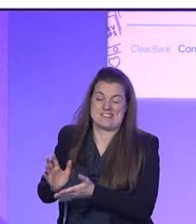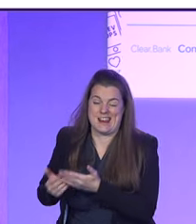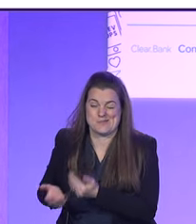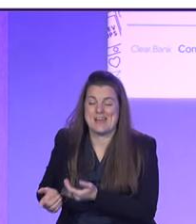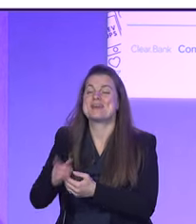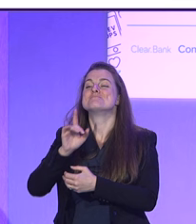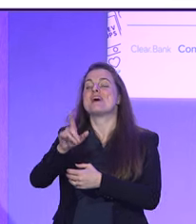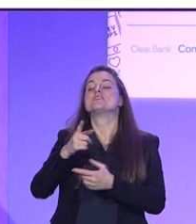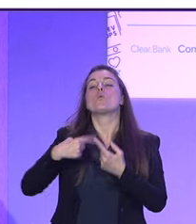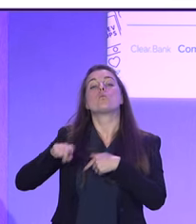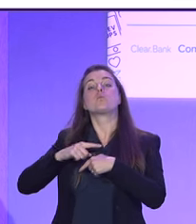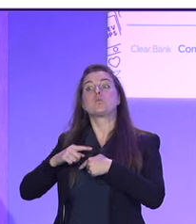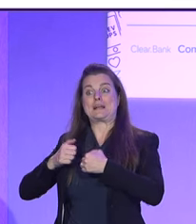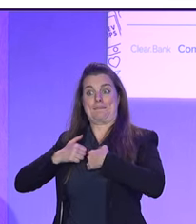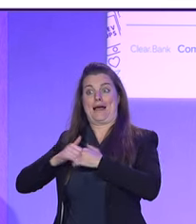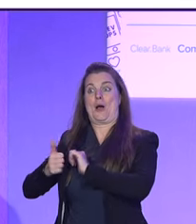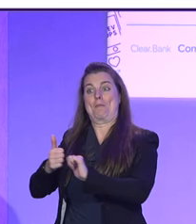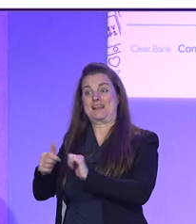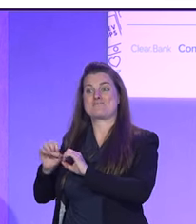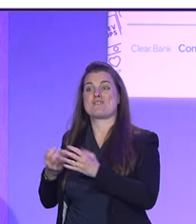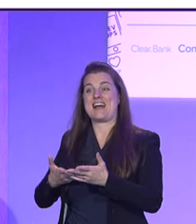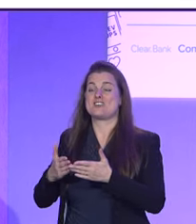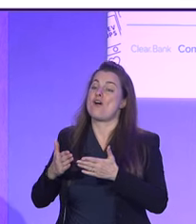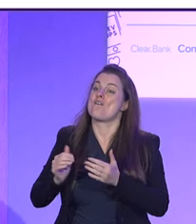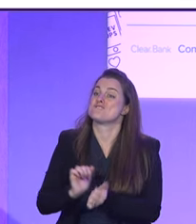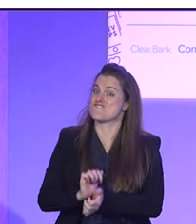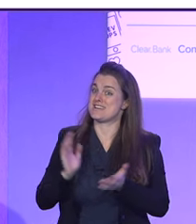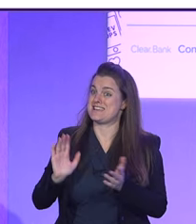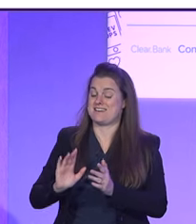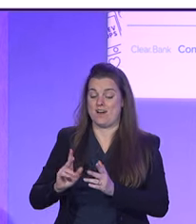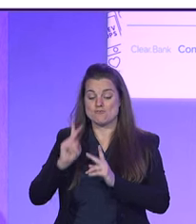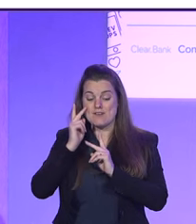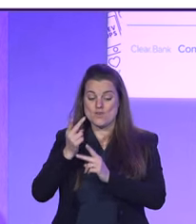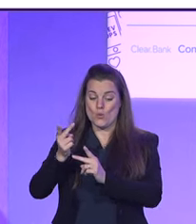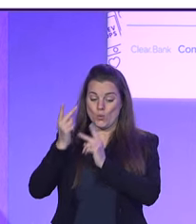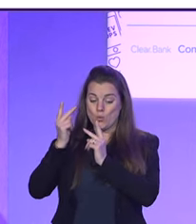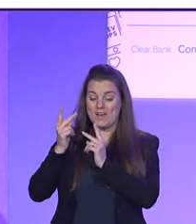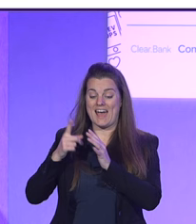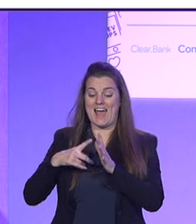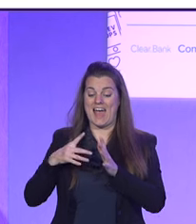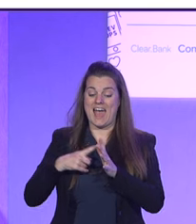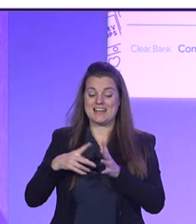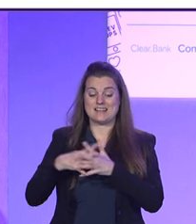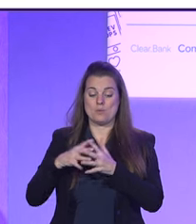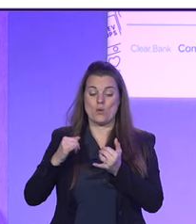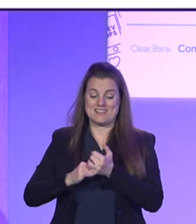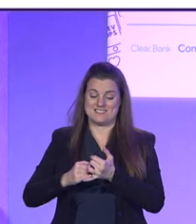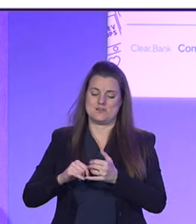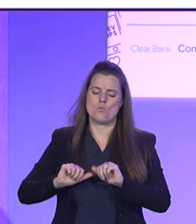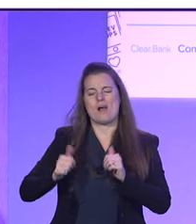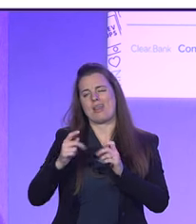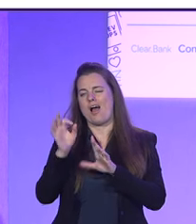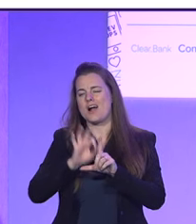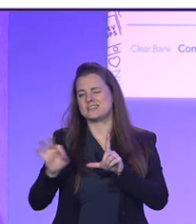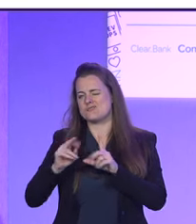we do provide a free AWS well-architected review. You can simply book one. You can go on the website and book it